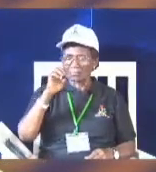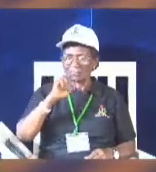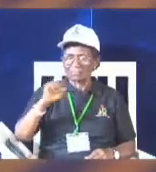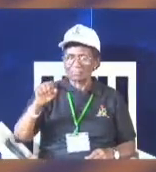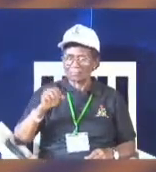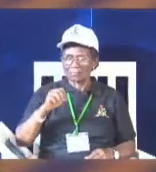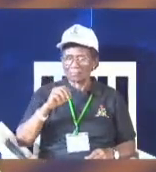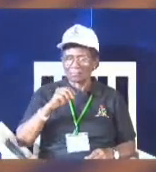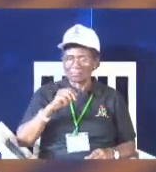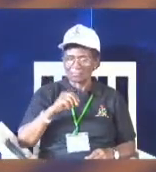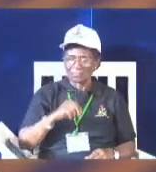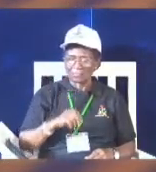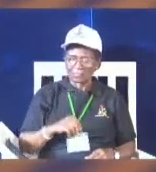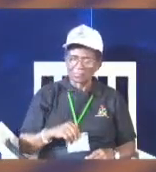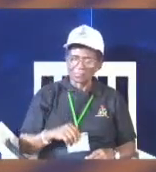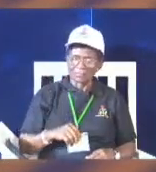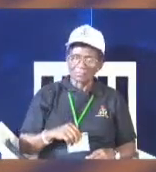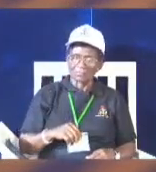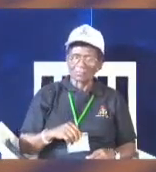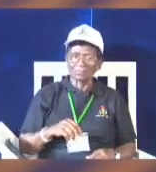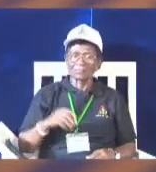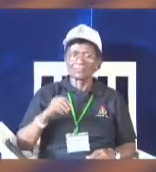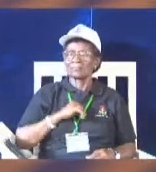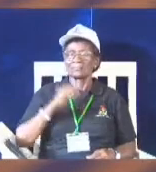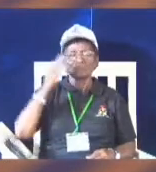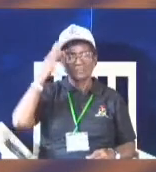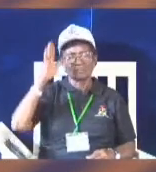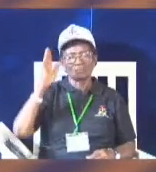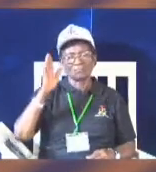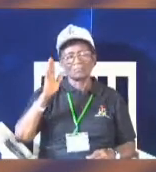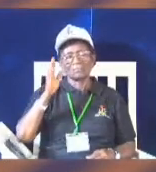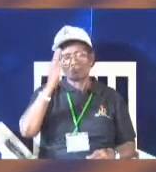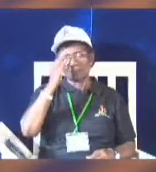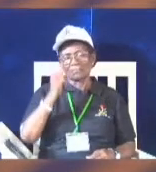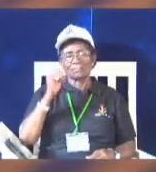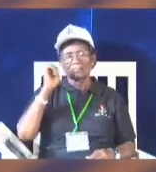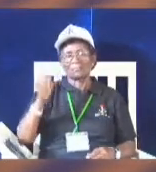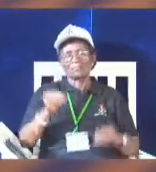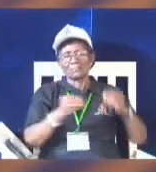Up to today, I didn't know why he added a while.